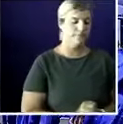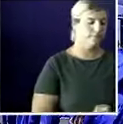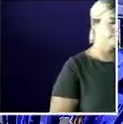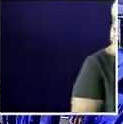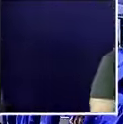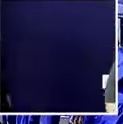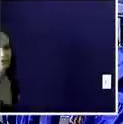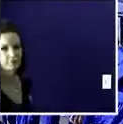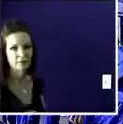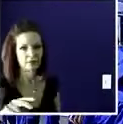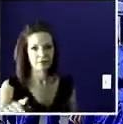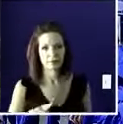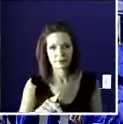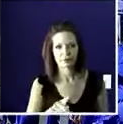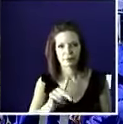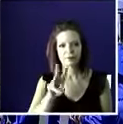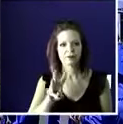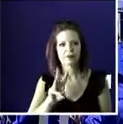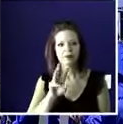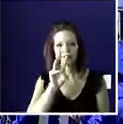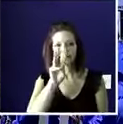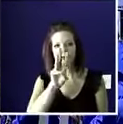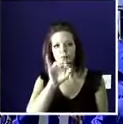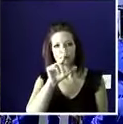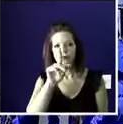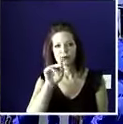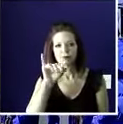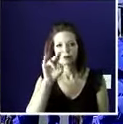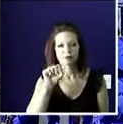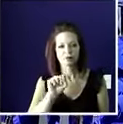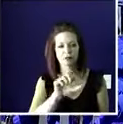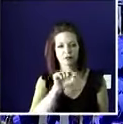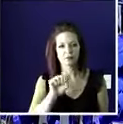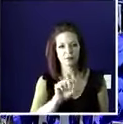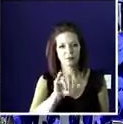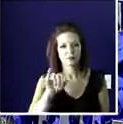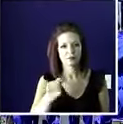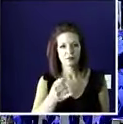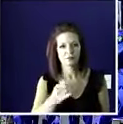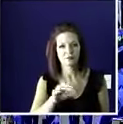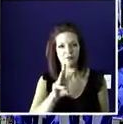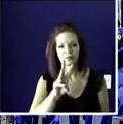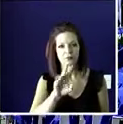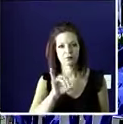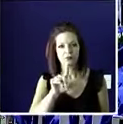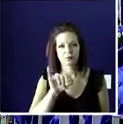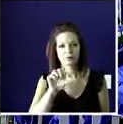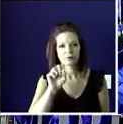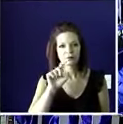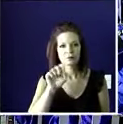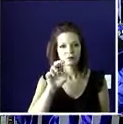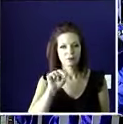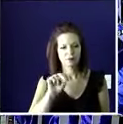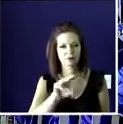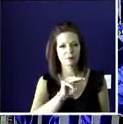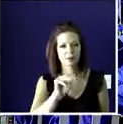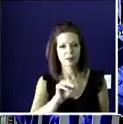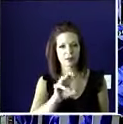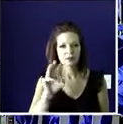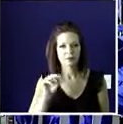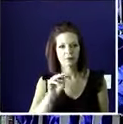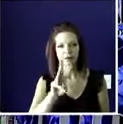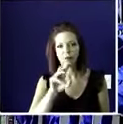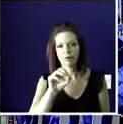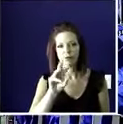Piper K. Wilkins. Samuel James Williston. Michaela Madeline